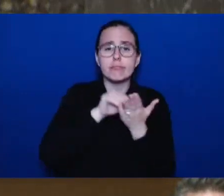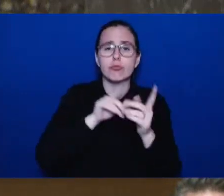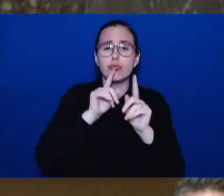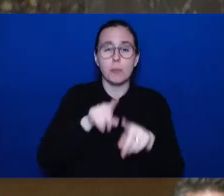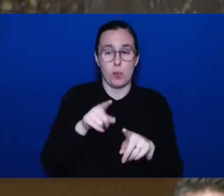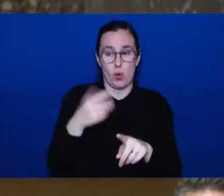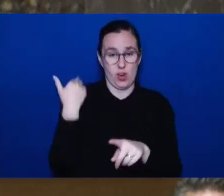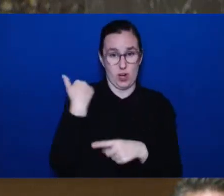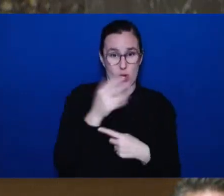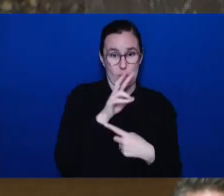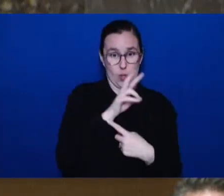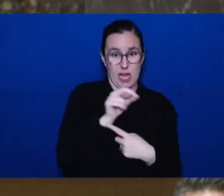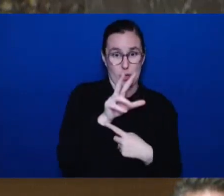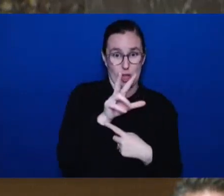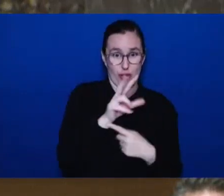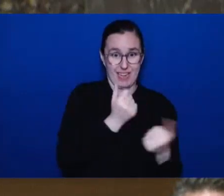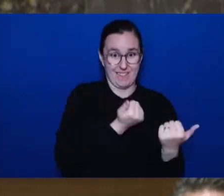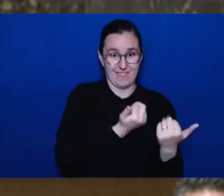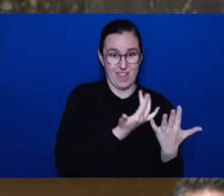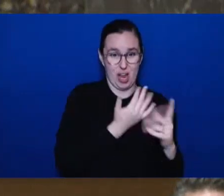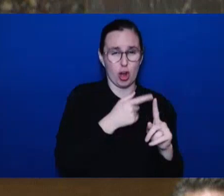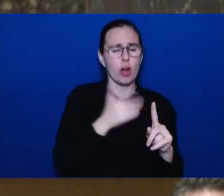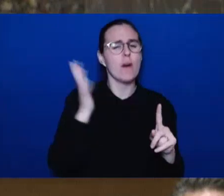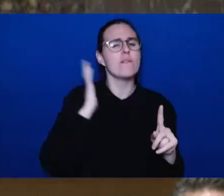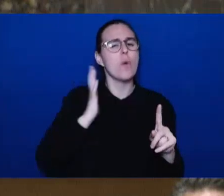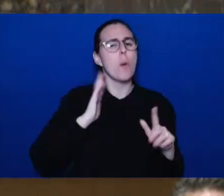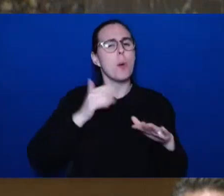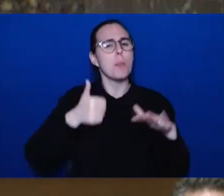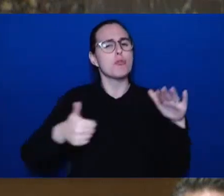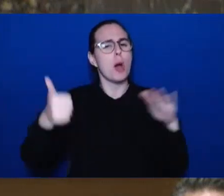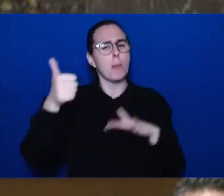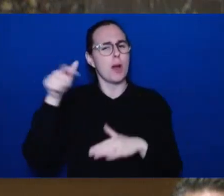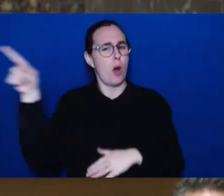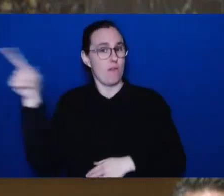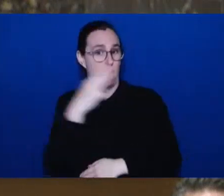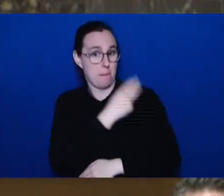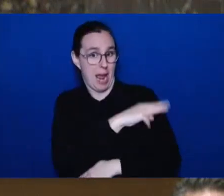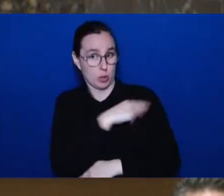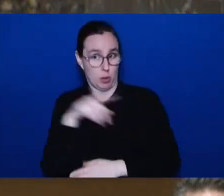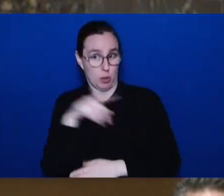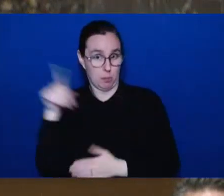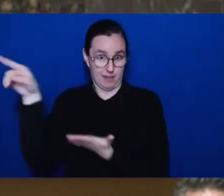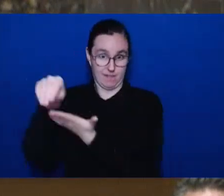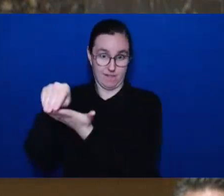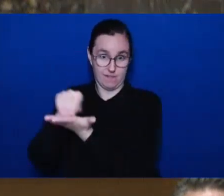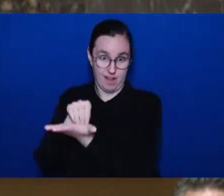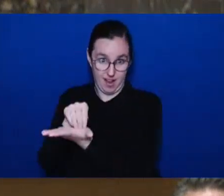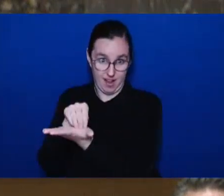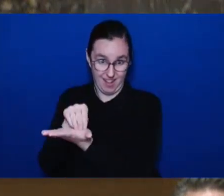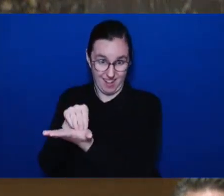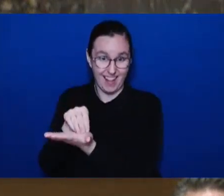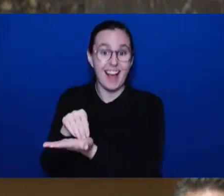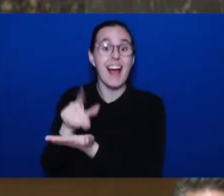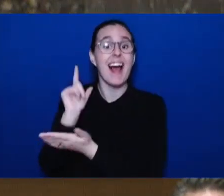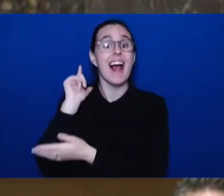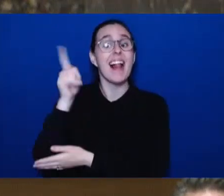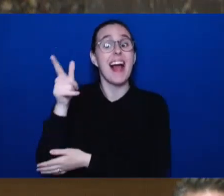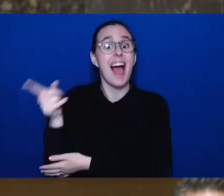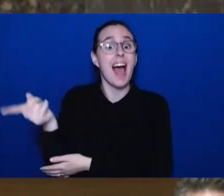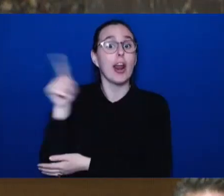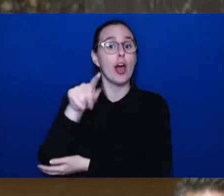Filmon. The Abbott-Chapman report after that put great stress on prevention, and there